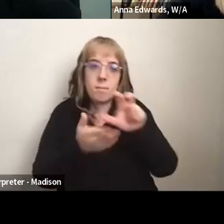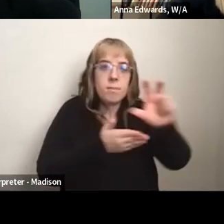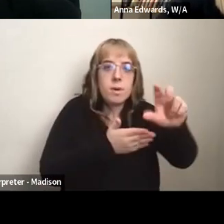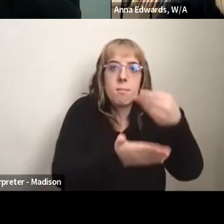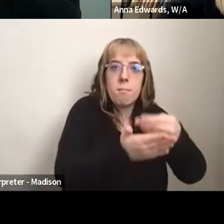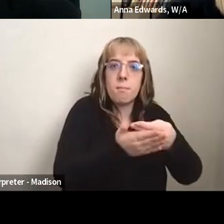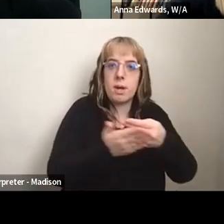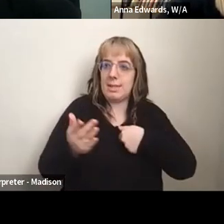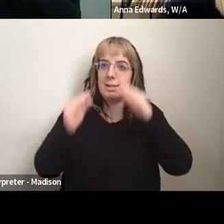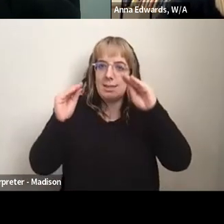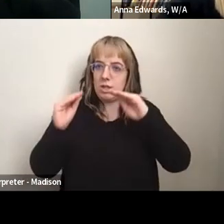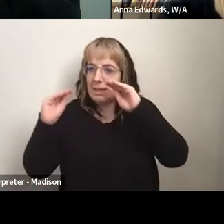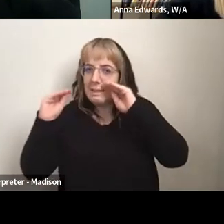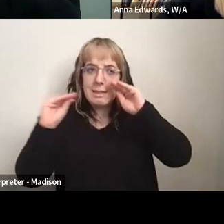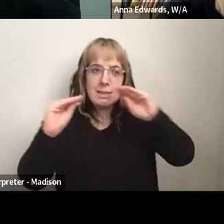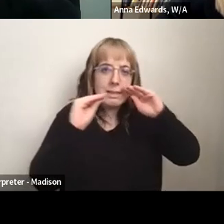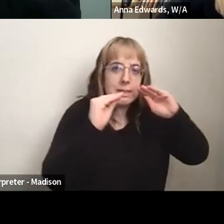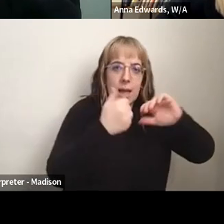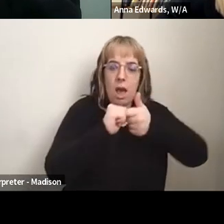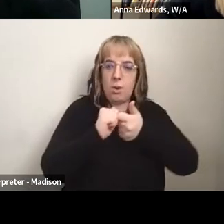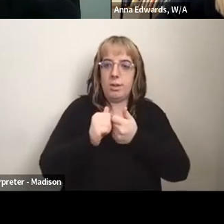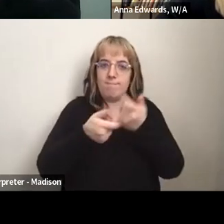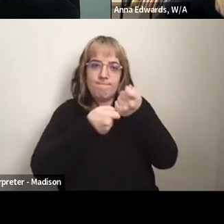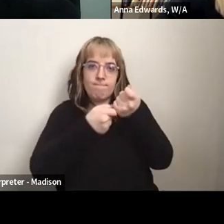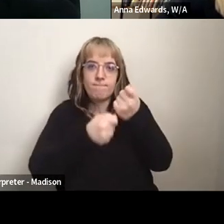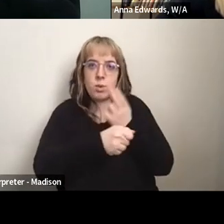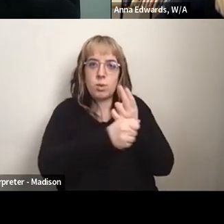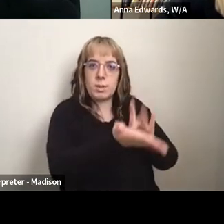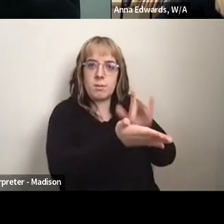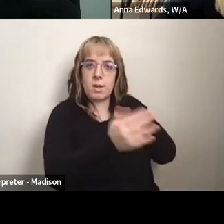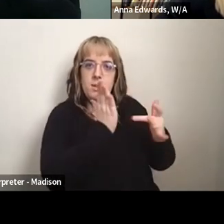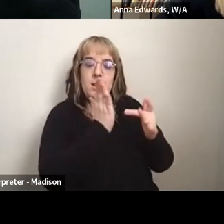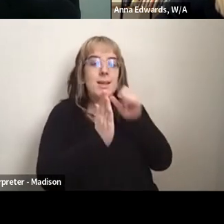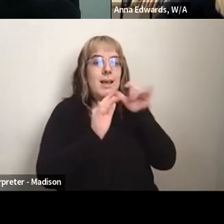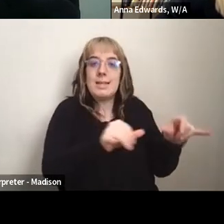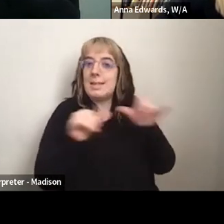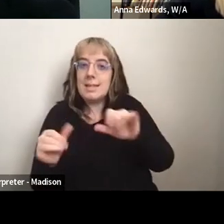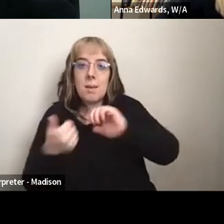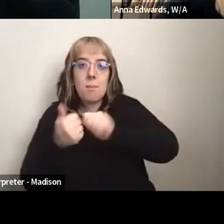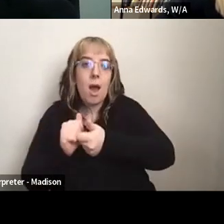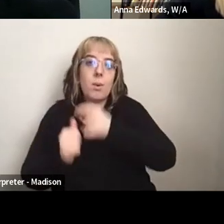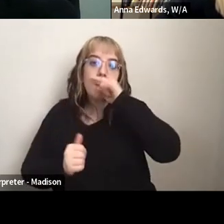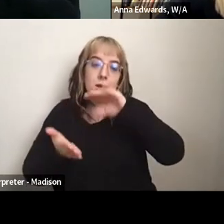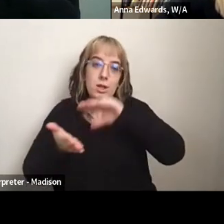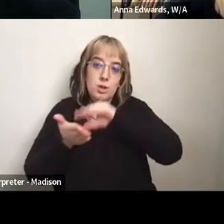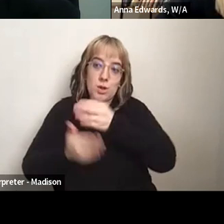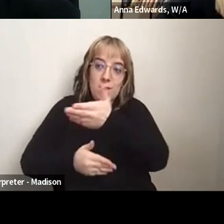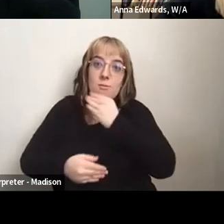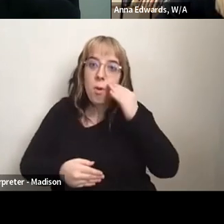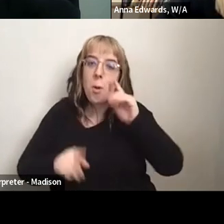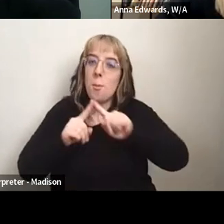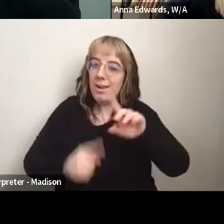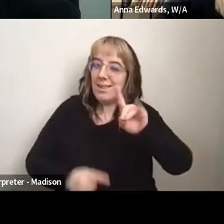our teachers to be able to leverage technology in ways that are not the same way that kids learned at home, but different ways. But we did learn some lessons